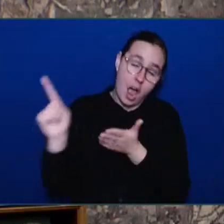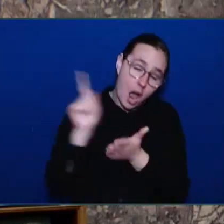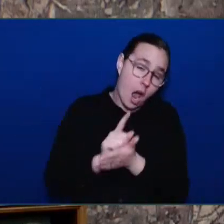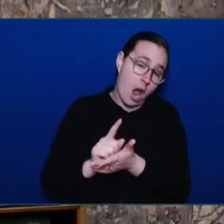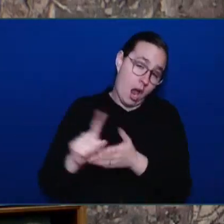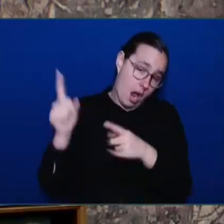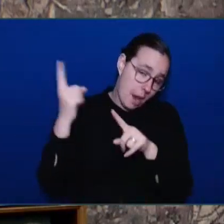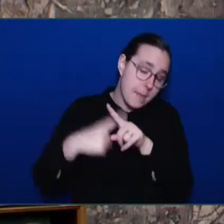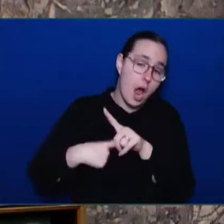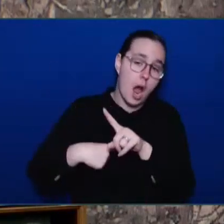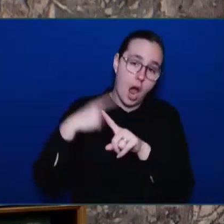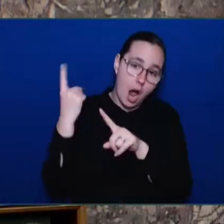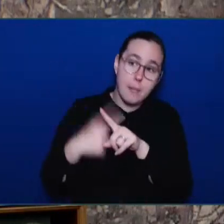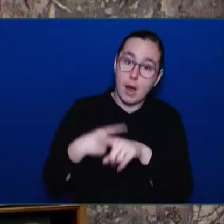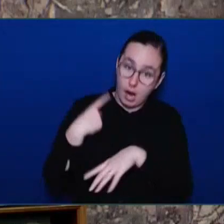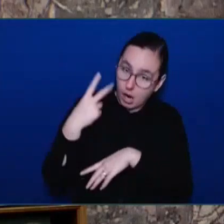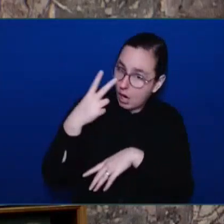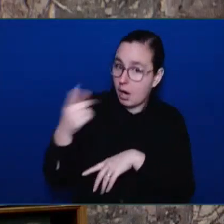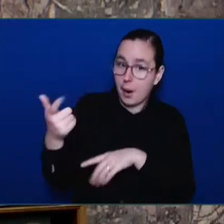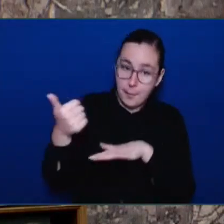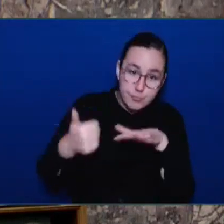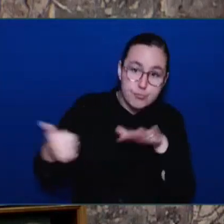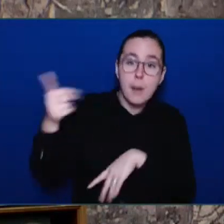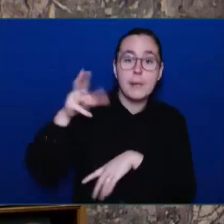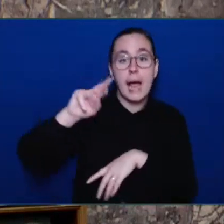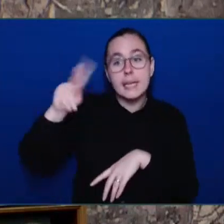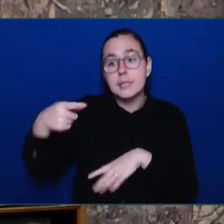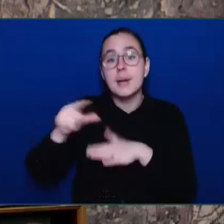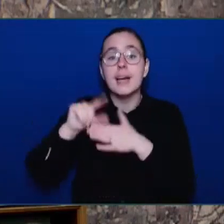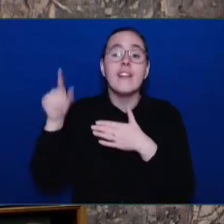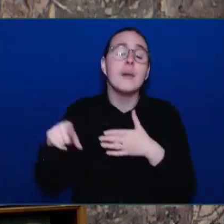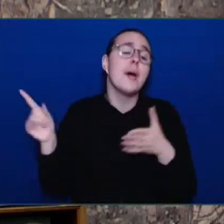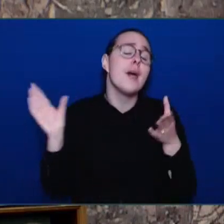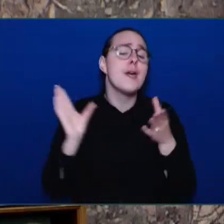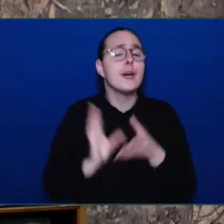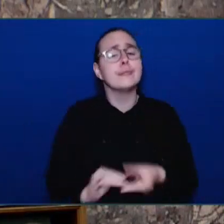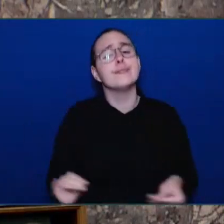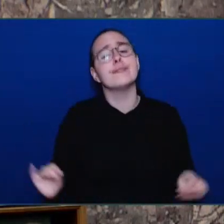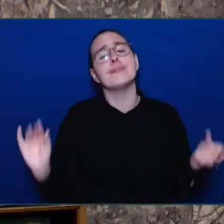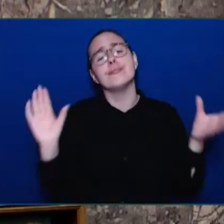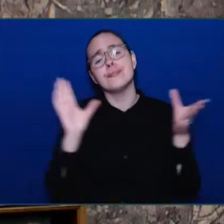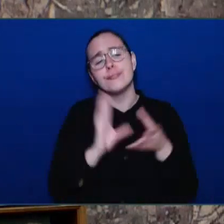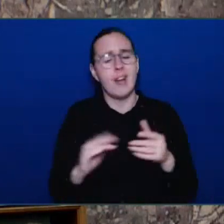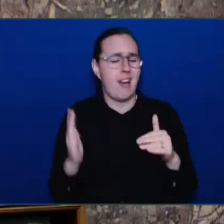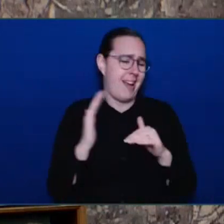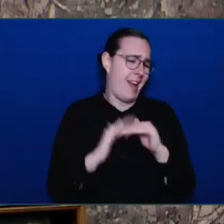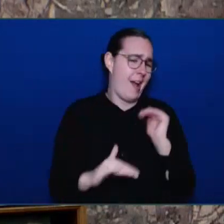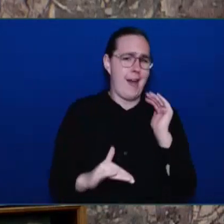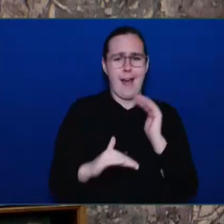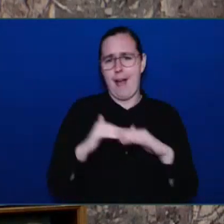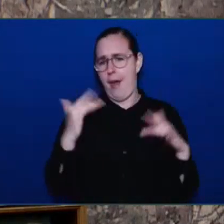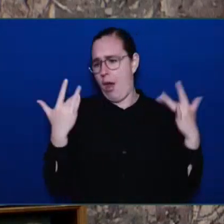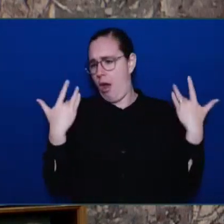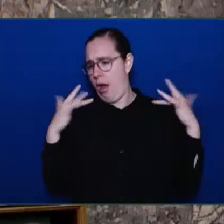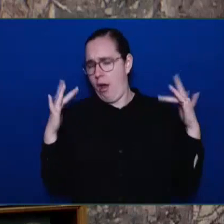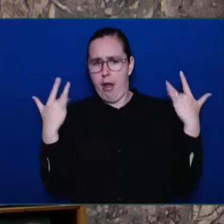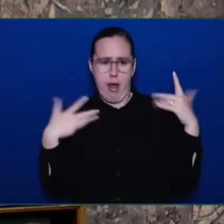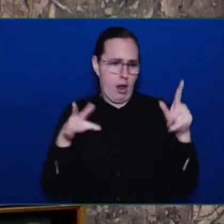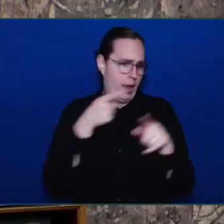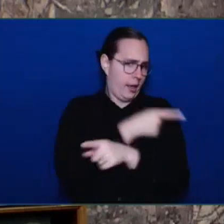make excuses as to why they couldn't possibly do anything about people being violently attacked in their own